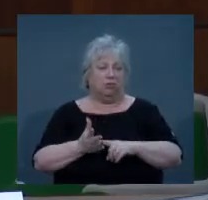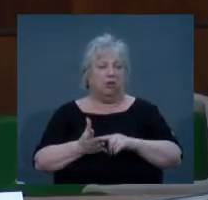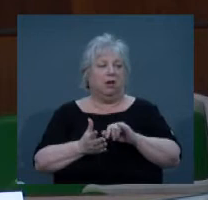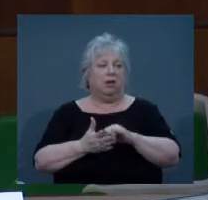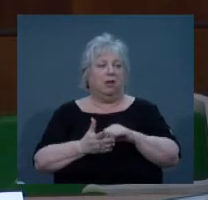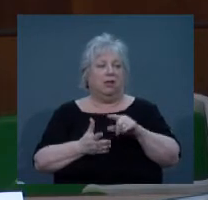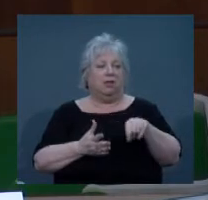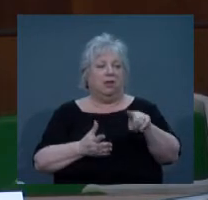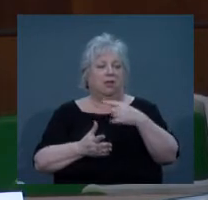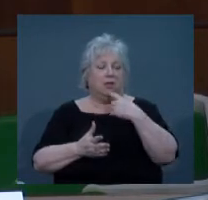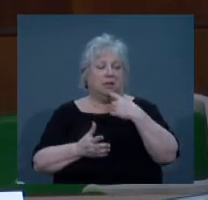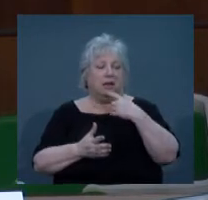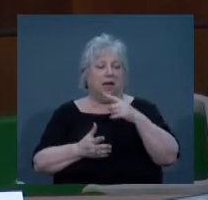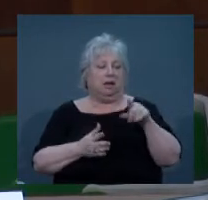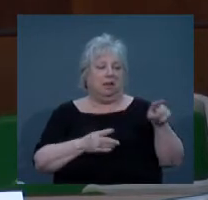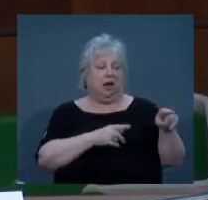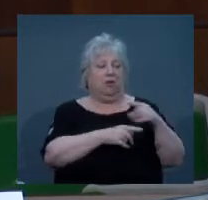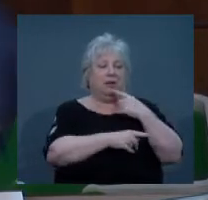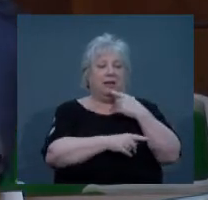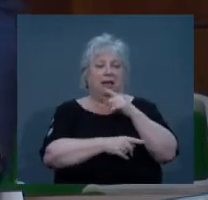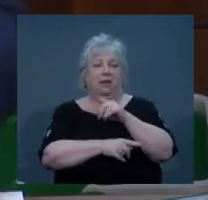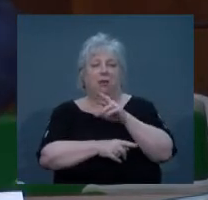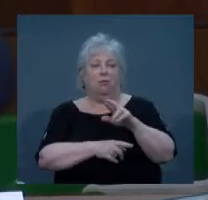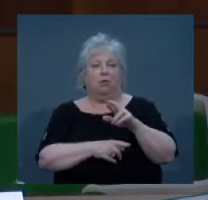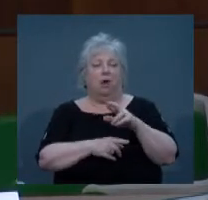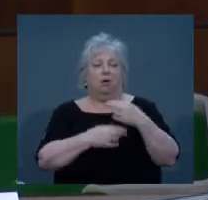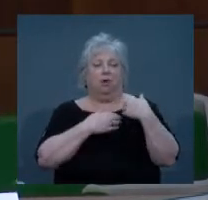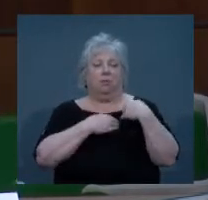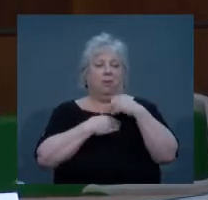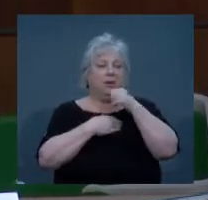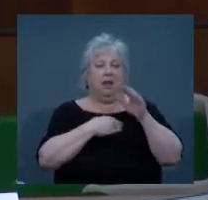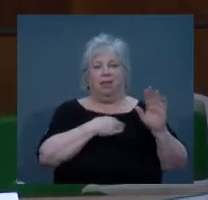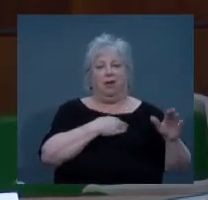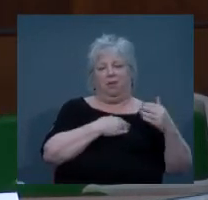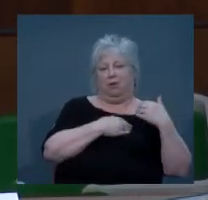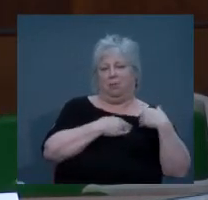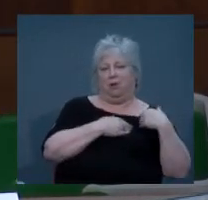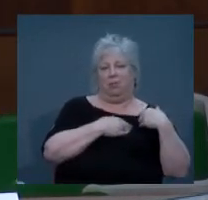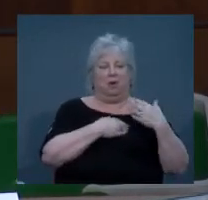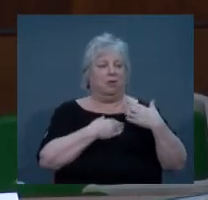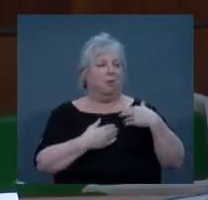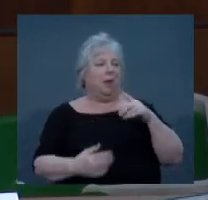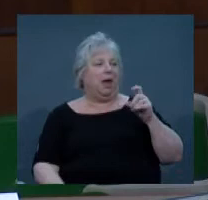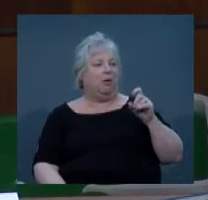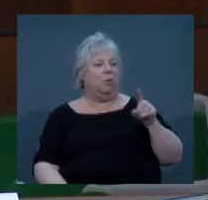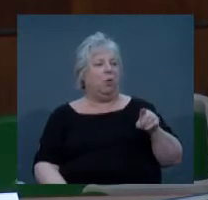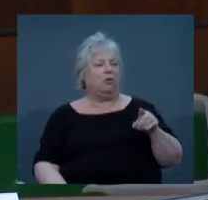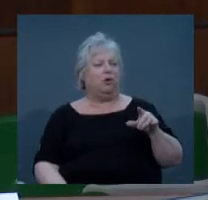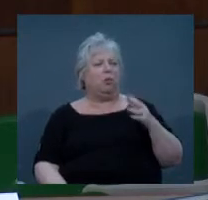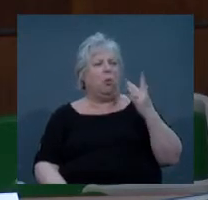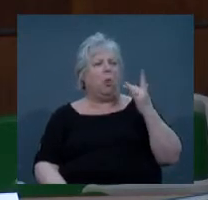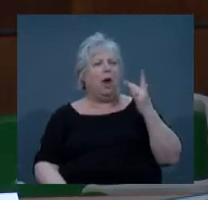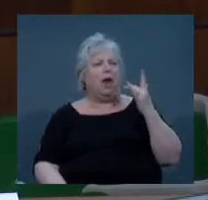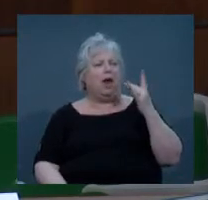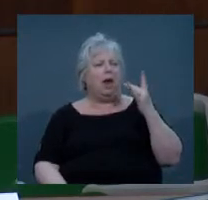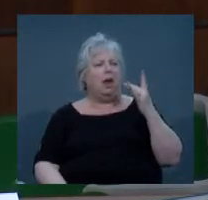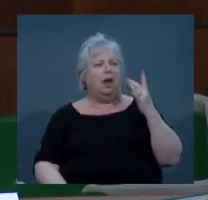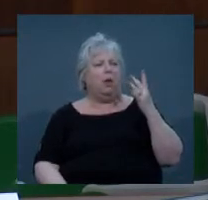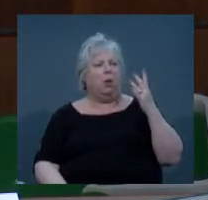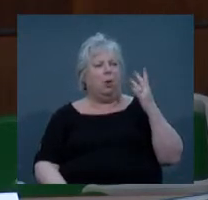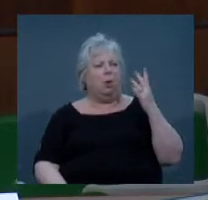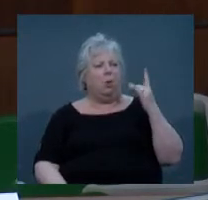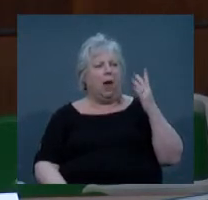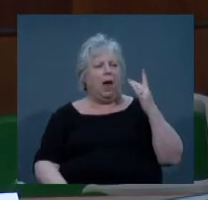they're saying it's the city of Little Rock and not their responsibility. So my question is, why is it